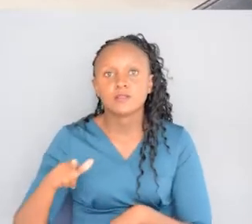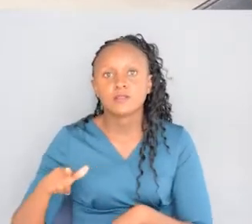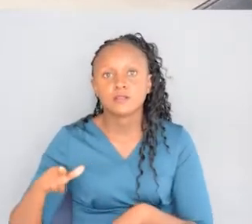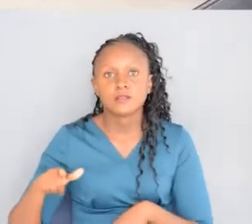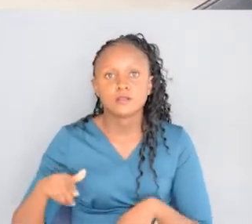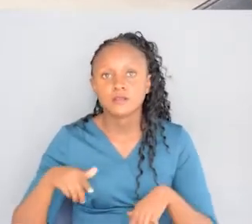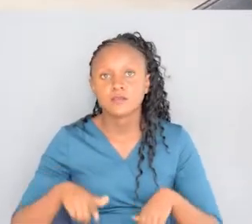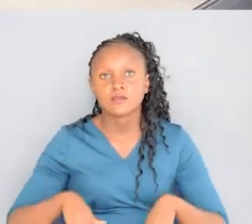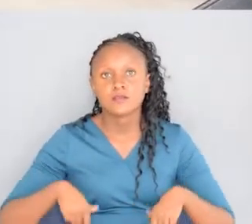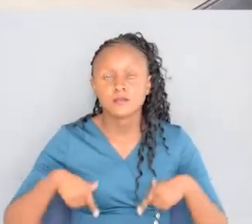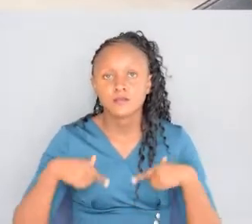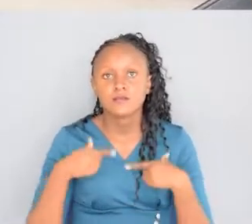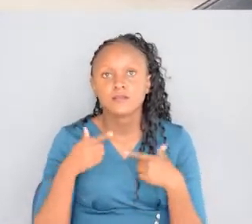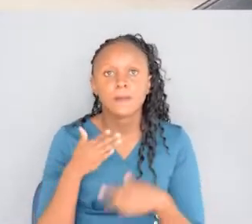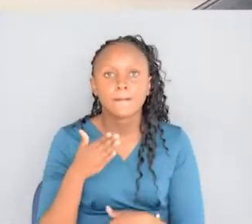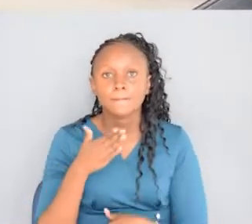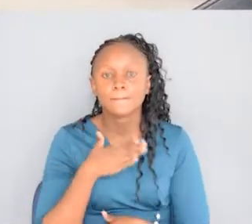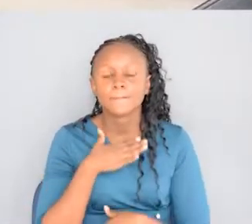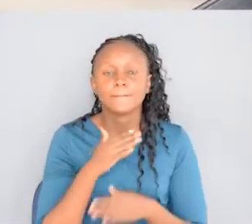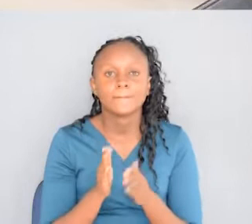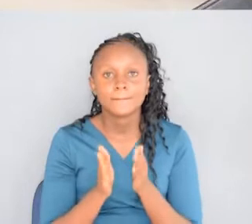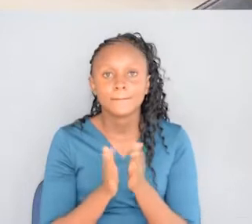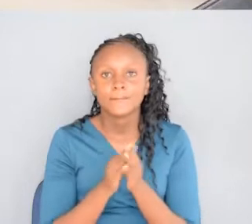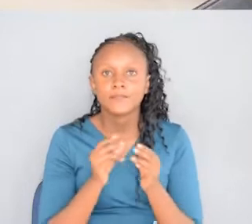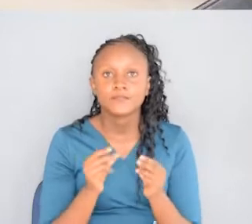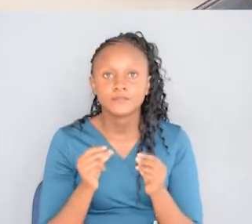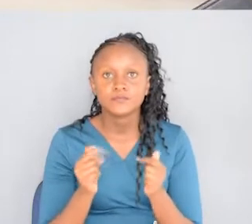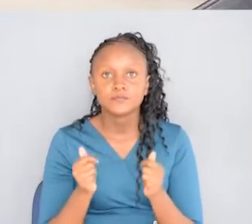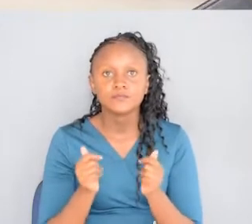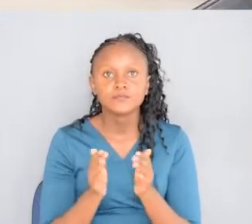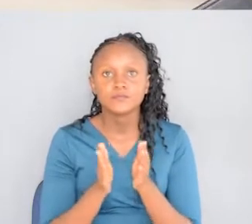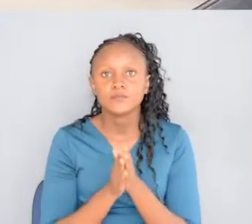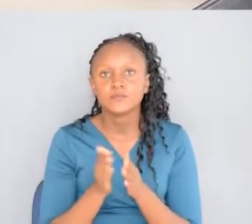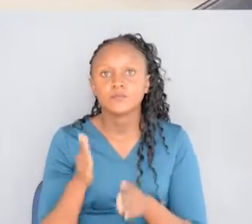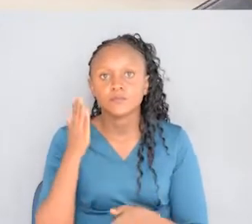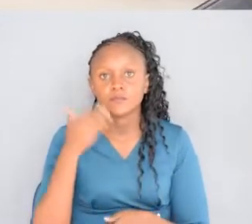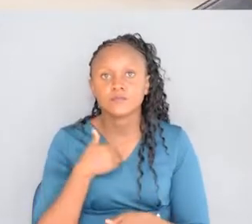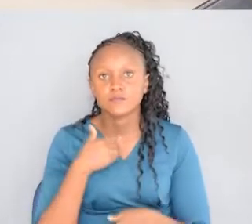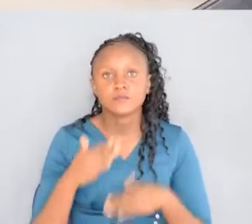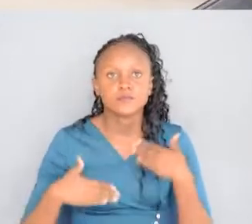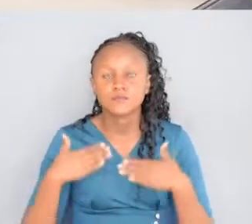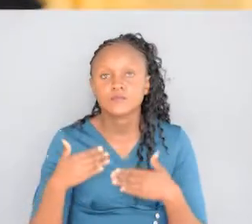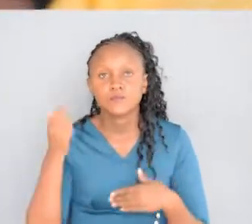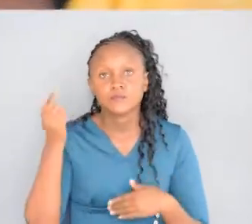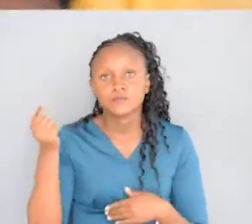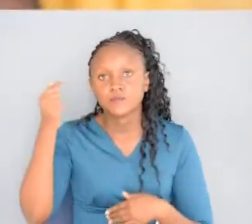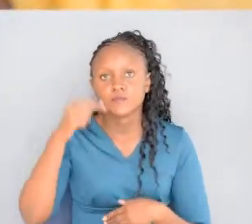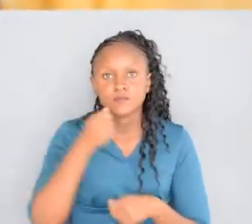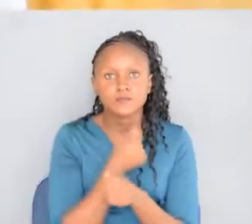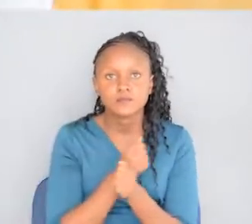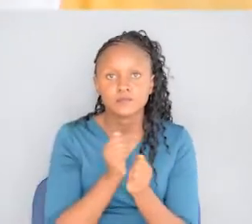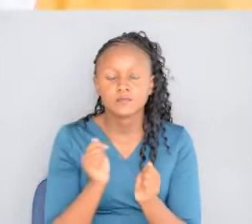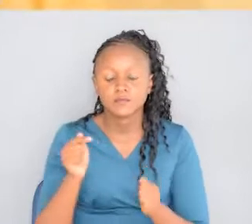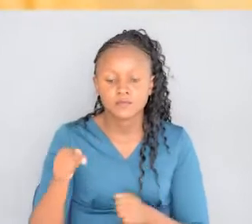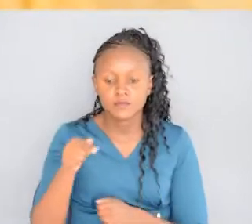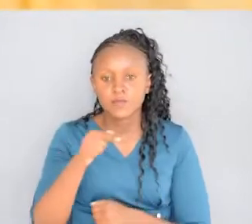in my life. So, so, so glad you're in my life. I'm so glad you came to